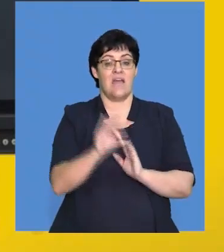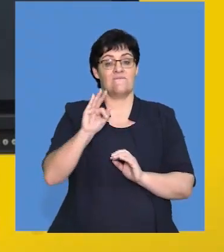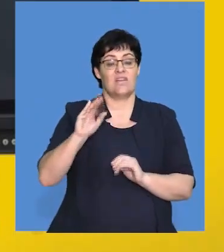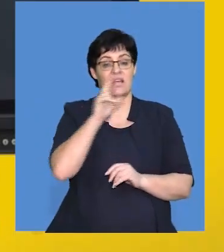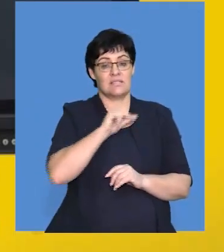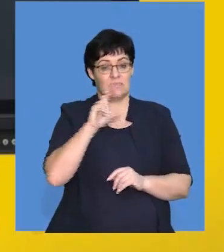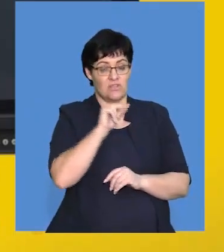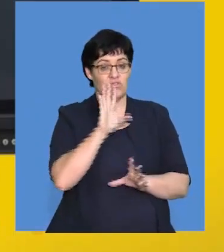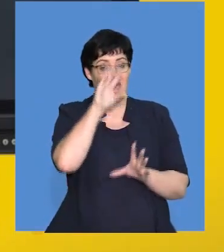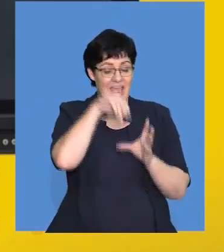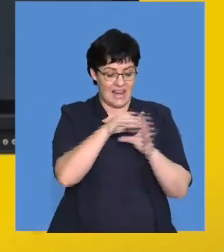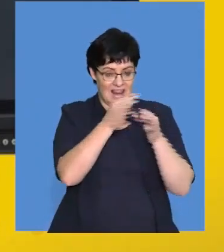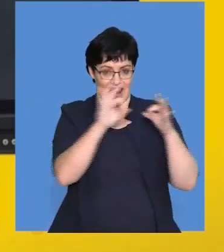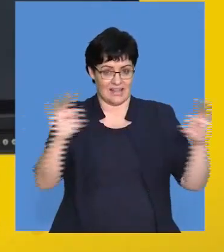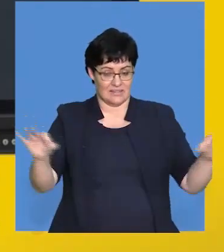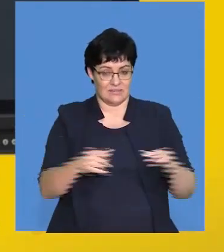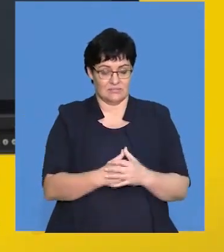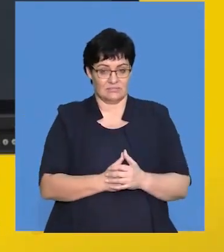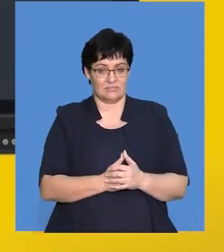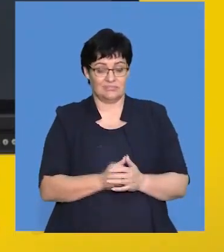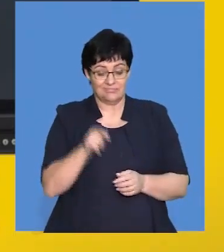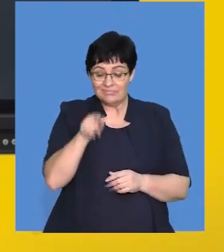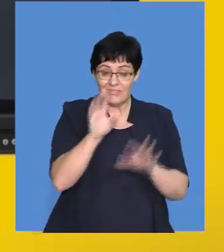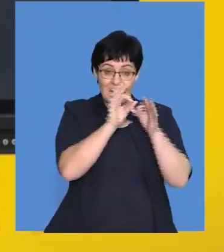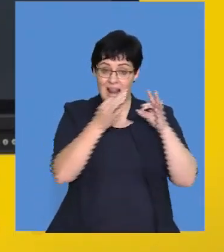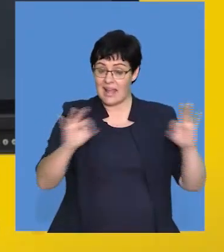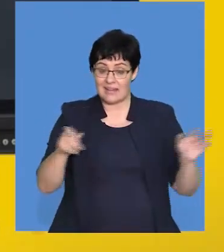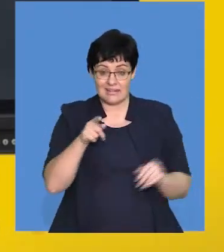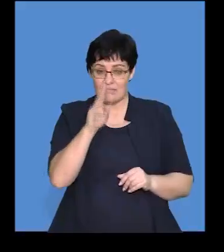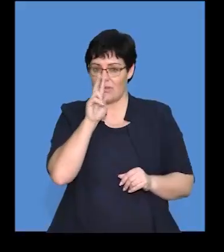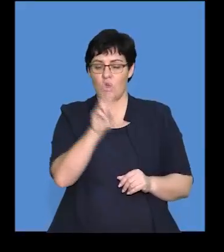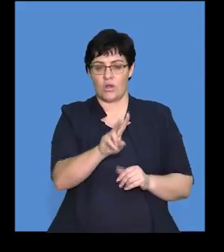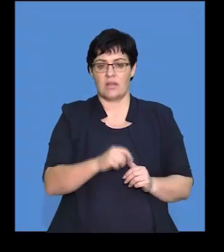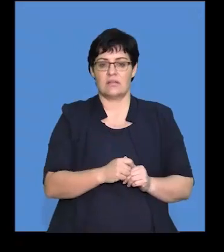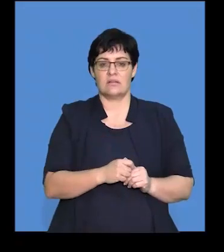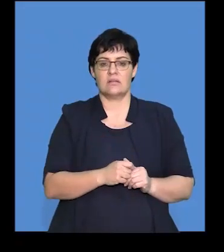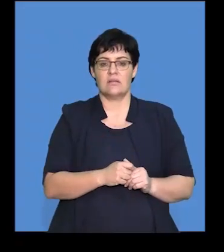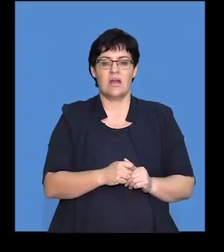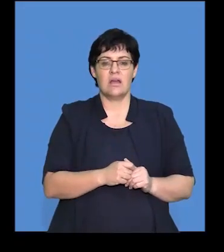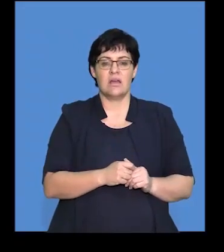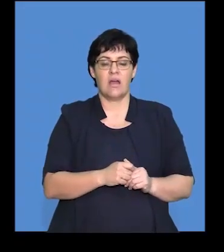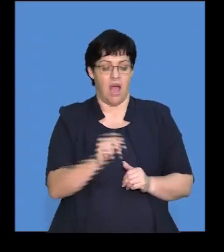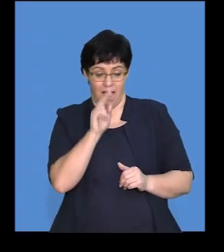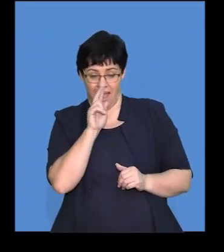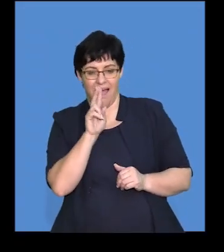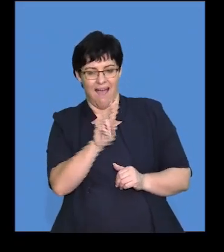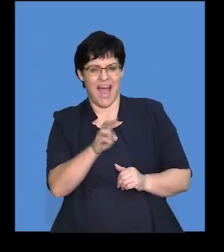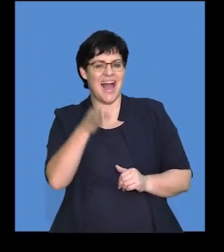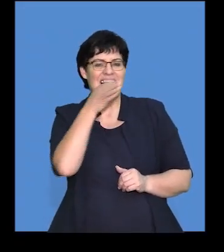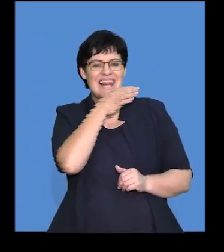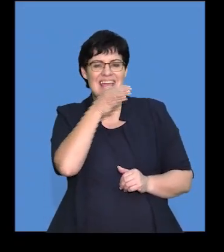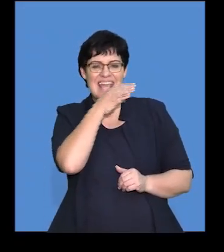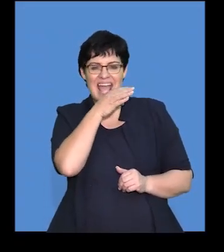of speech in this line. So this line, when you look at it, it says, you can see the